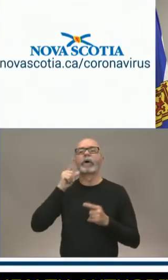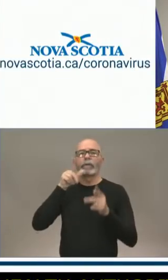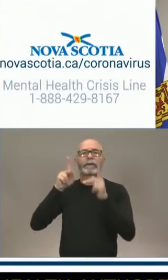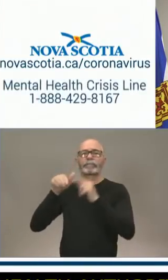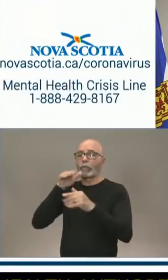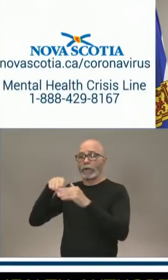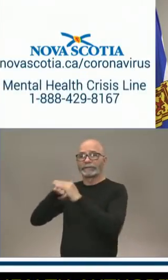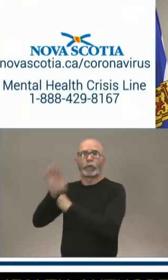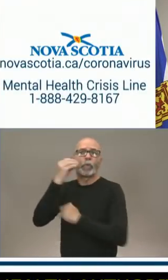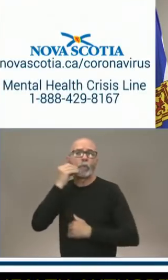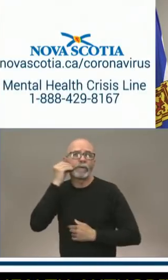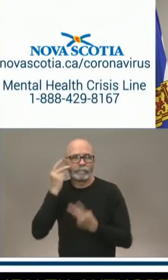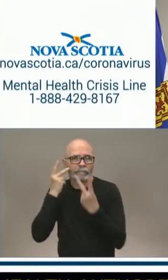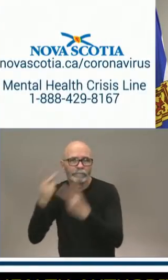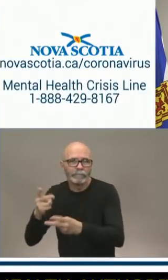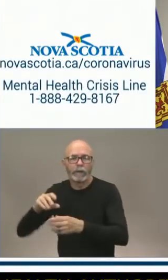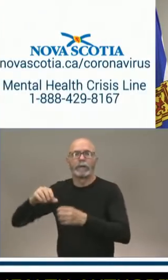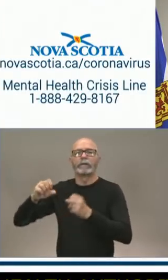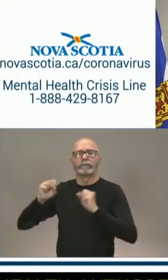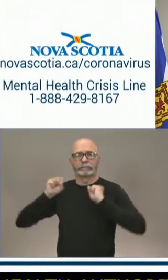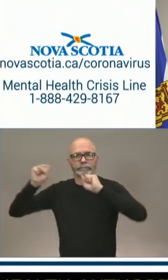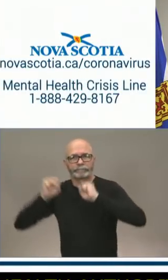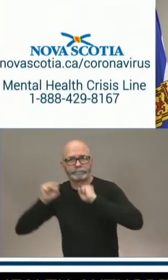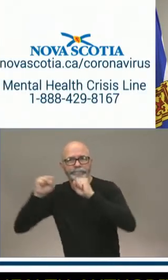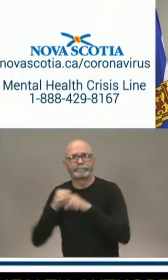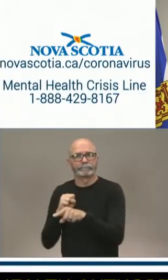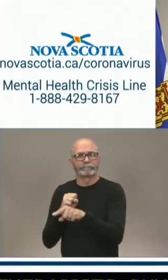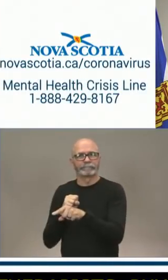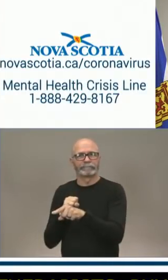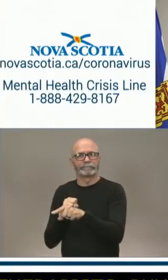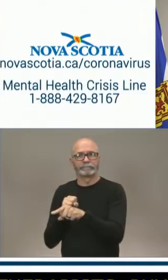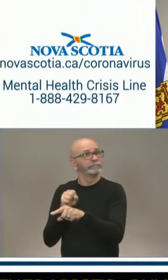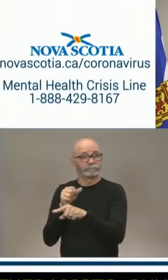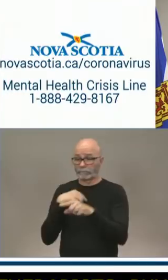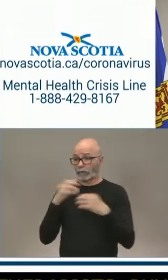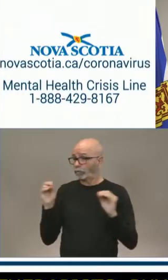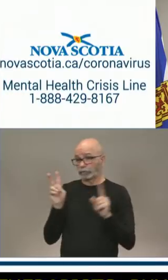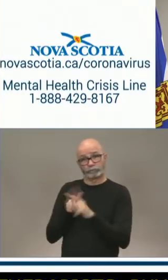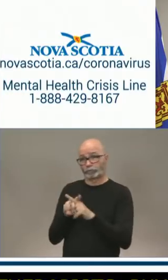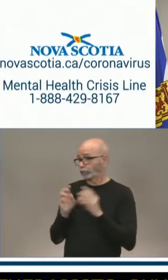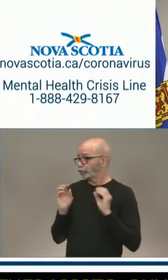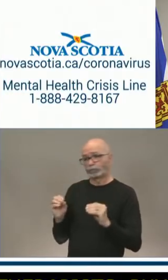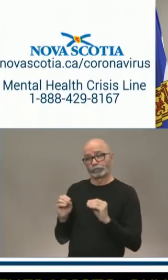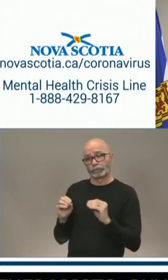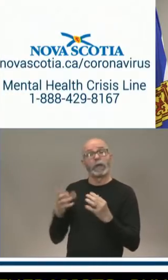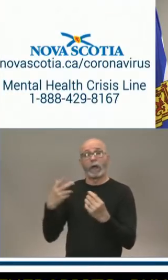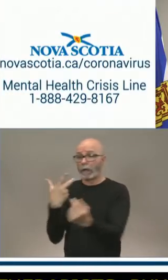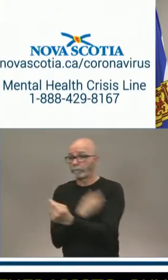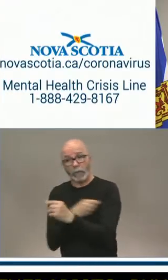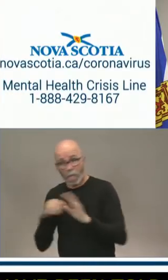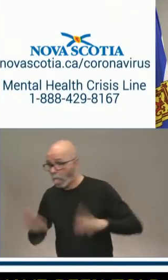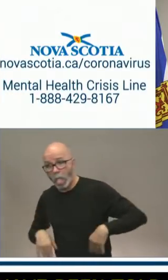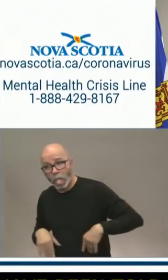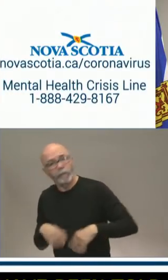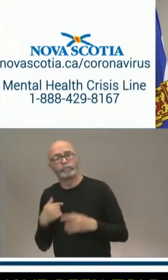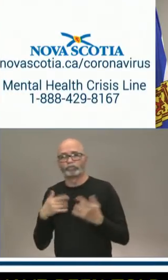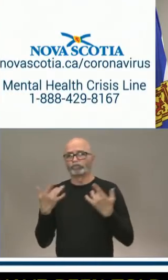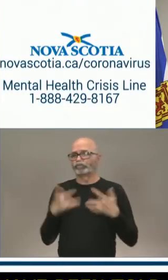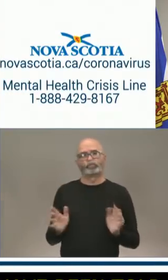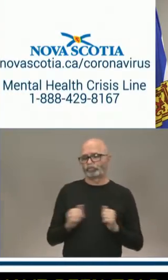appointments, you're not in line to get your shots. And I was just wondering your thoughts on that and whether it makes a whole lot of